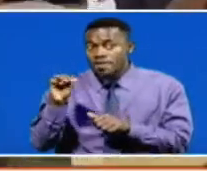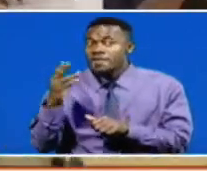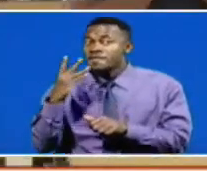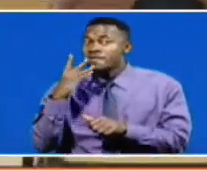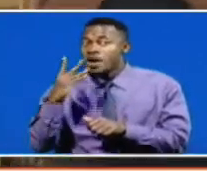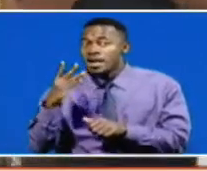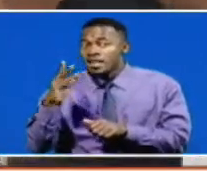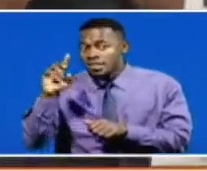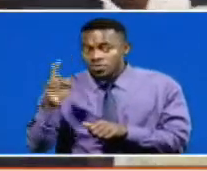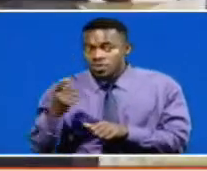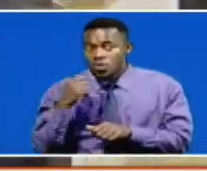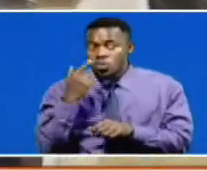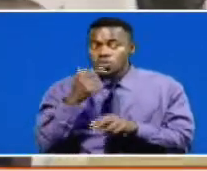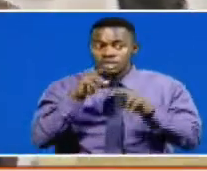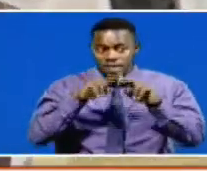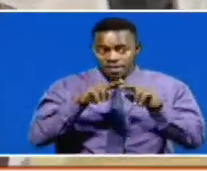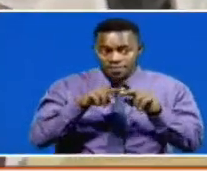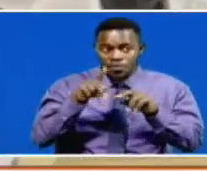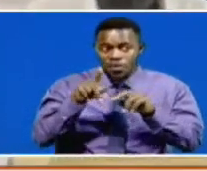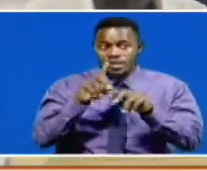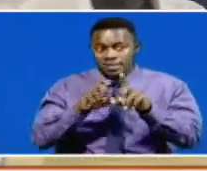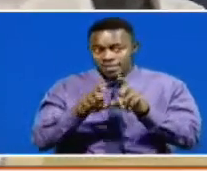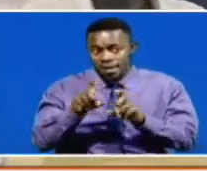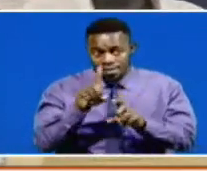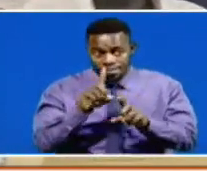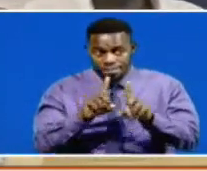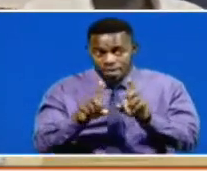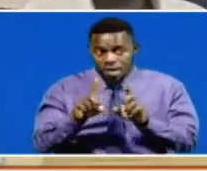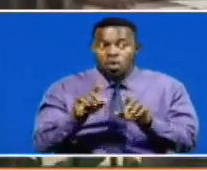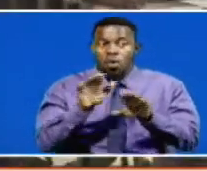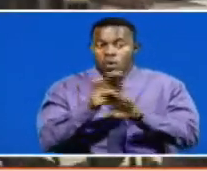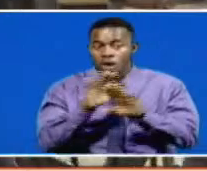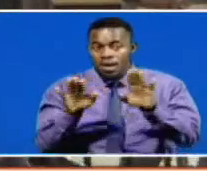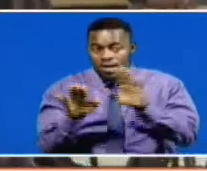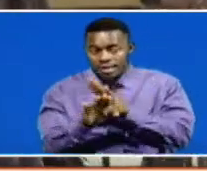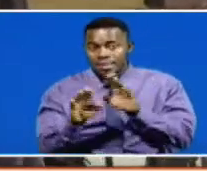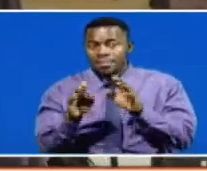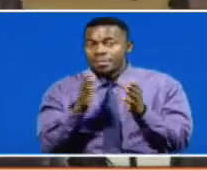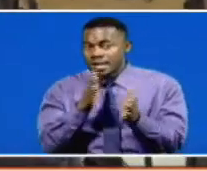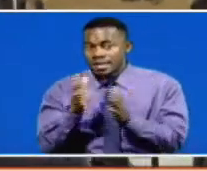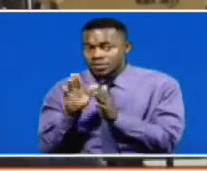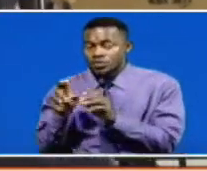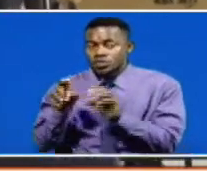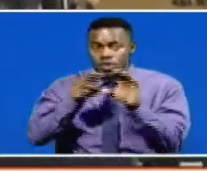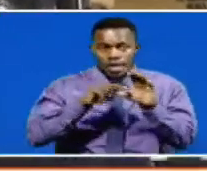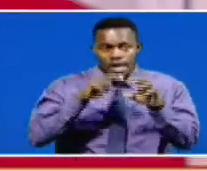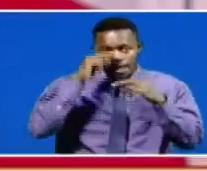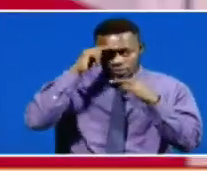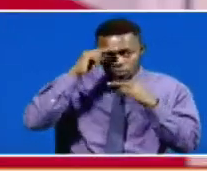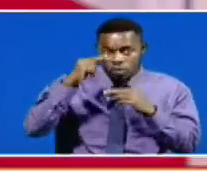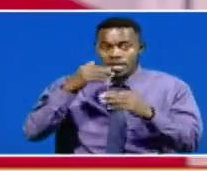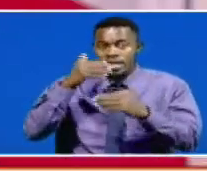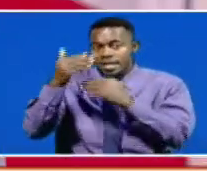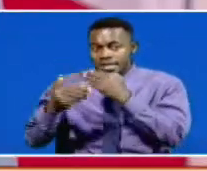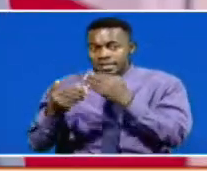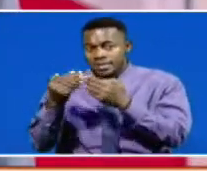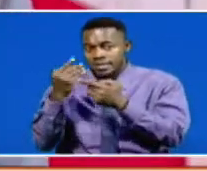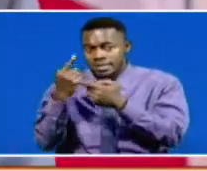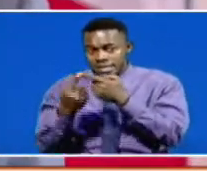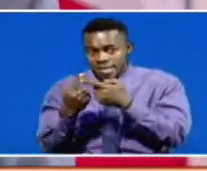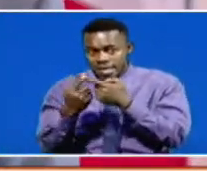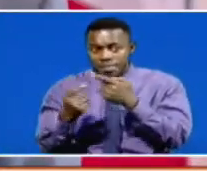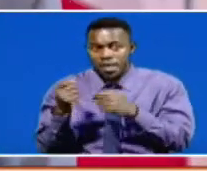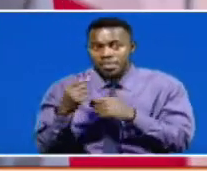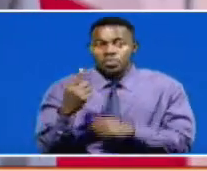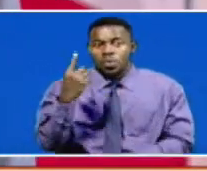1,406,557 who took the KCPE examination managing to secure placements in various high schools across the nation. In our education history,